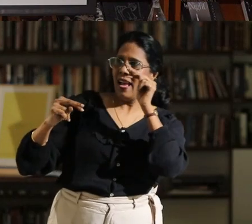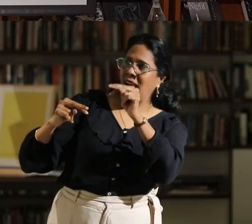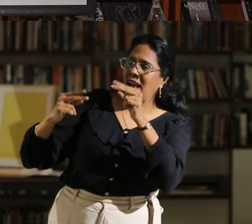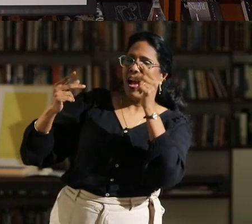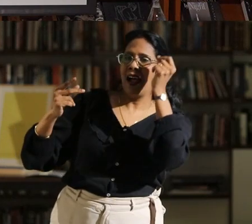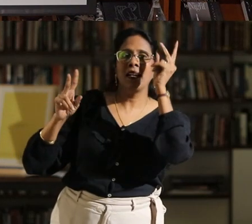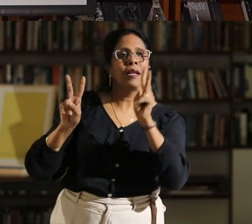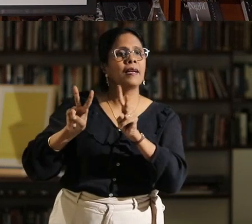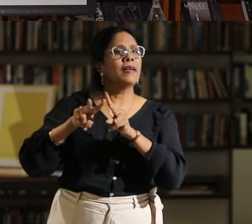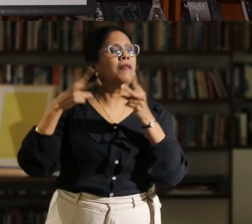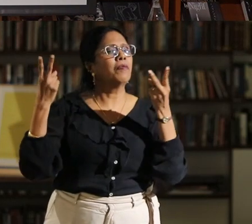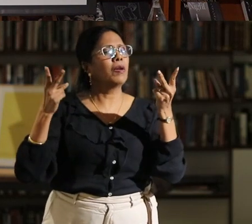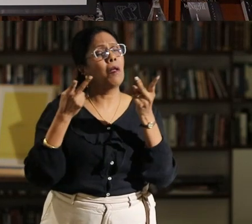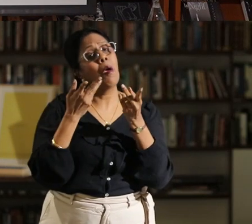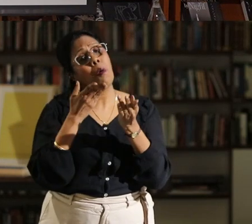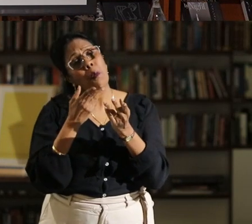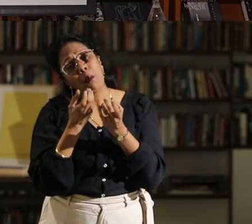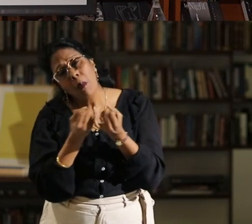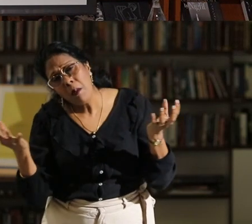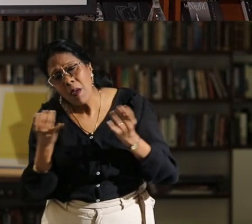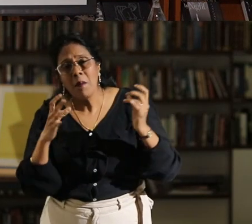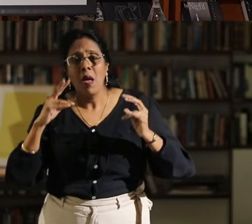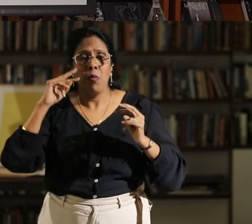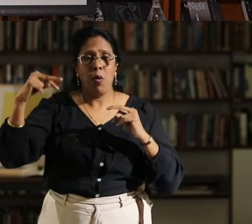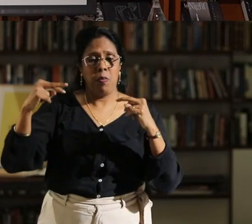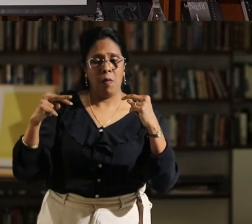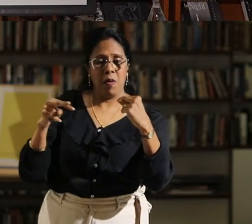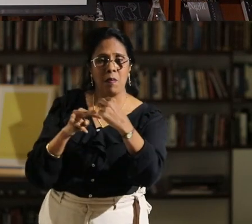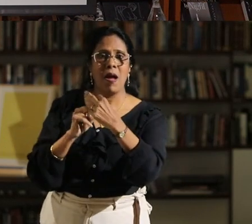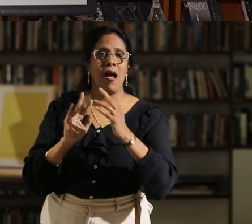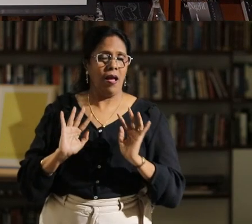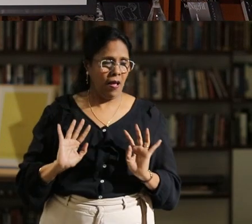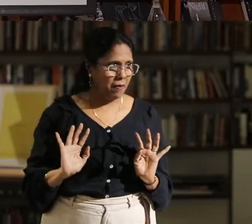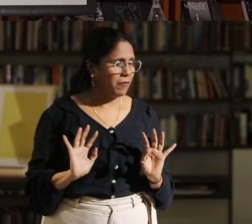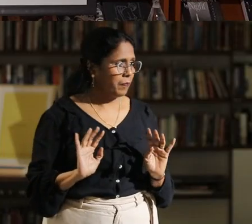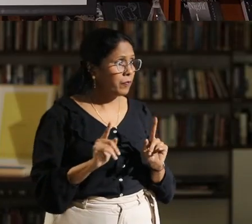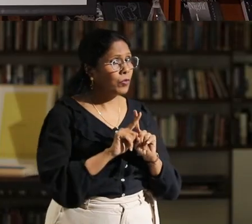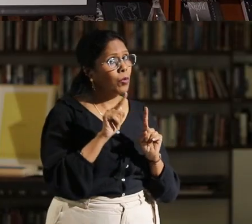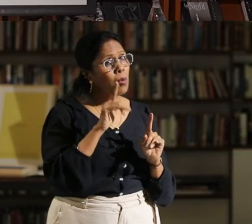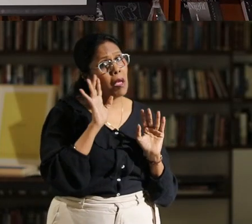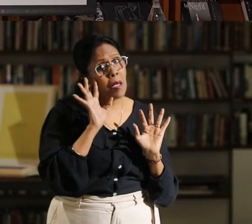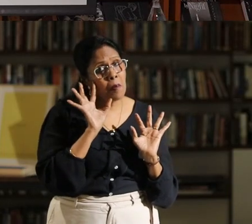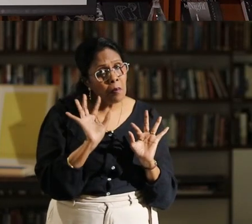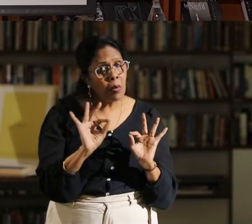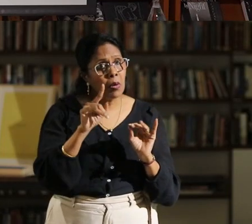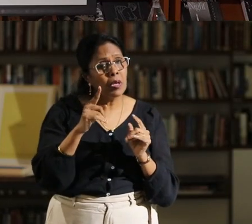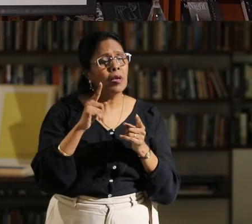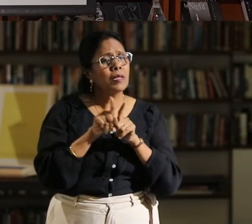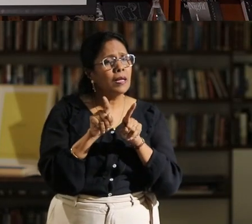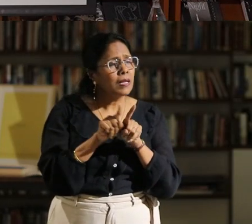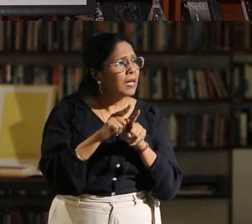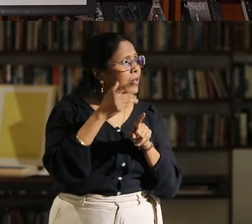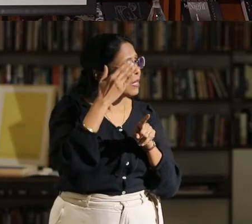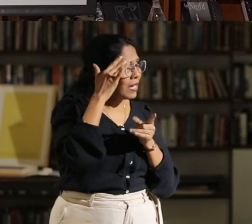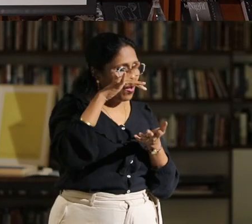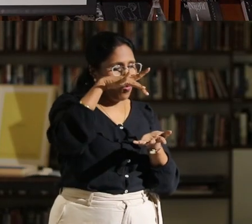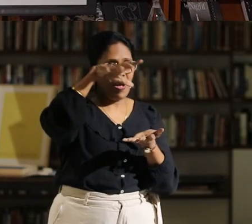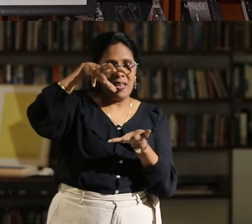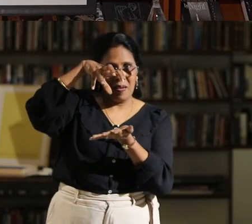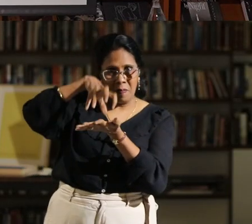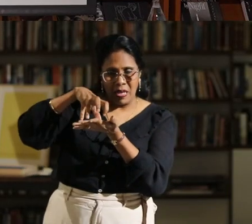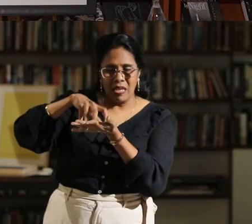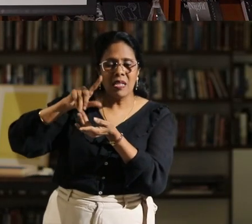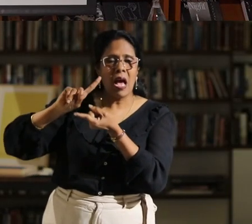what the family is. But the same thing happens all around. And it's important to kind of bear that in mind when you're talking about histories of